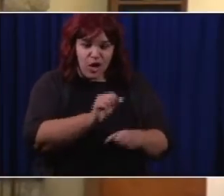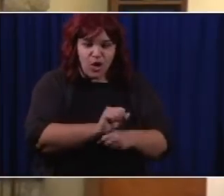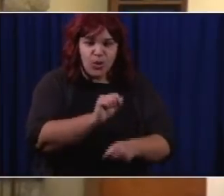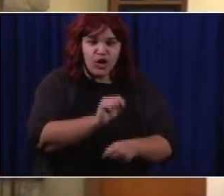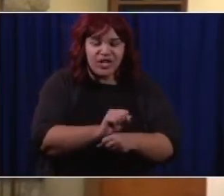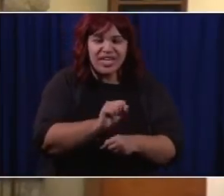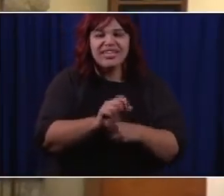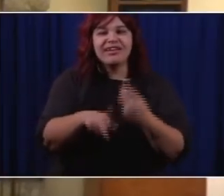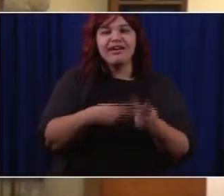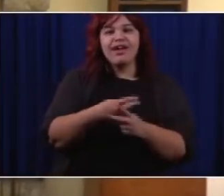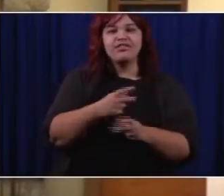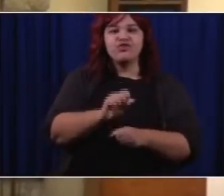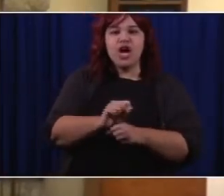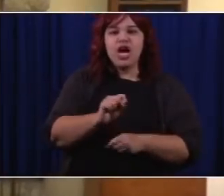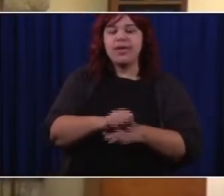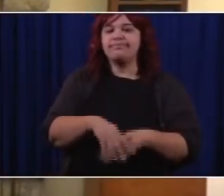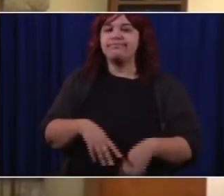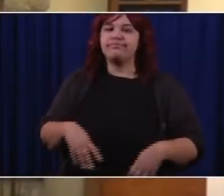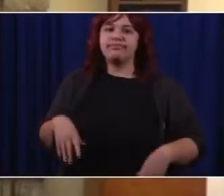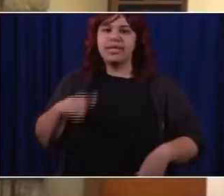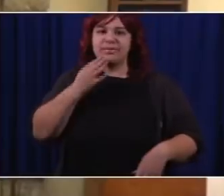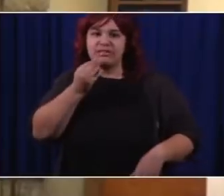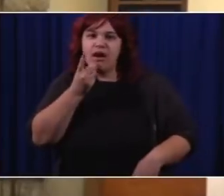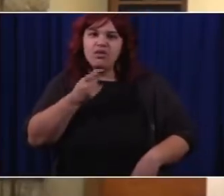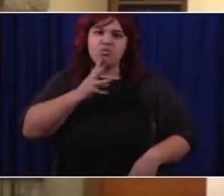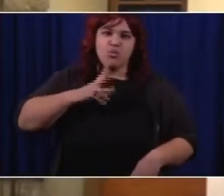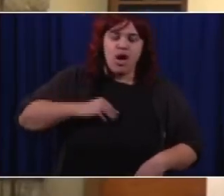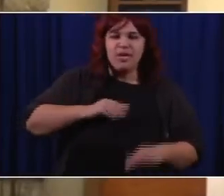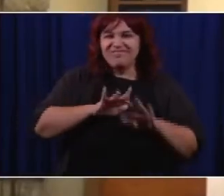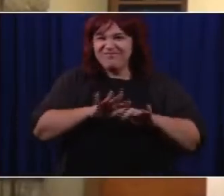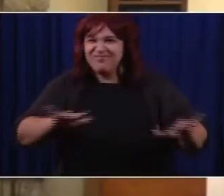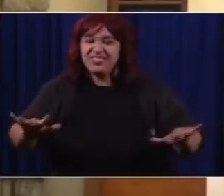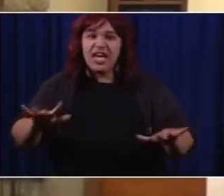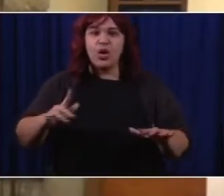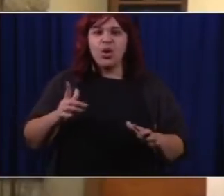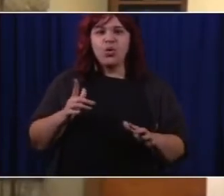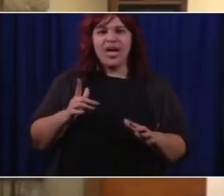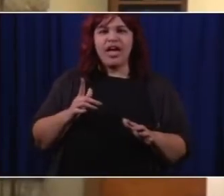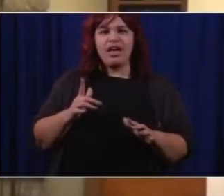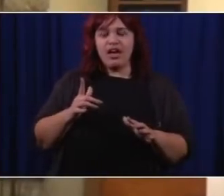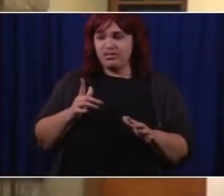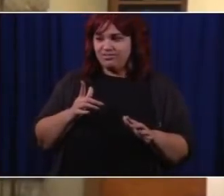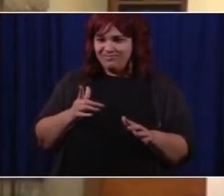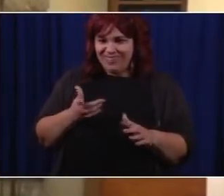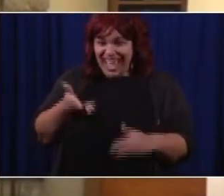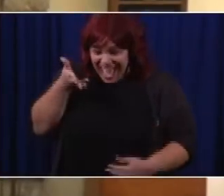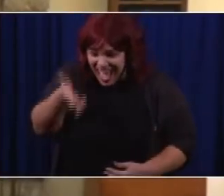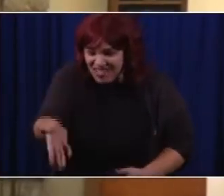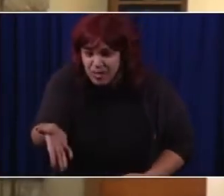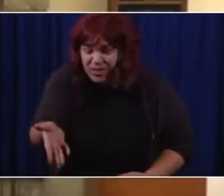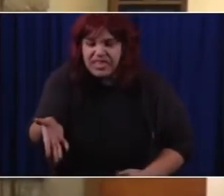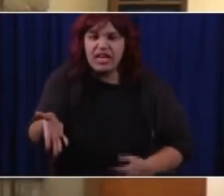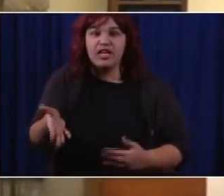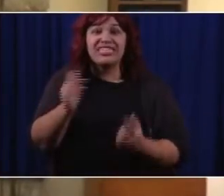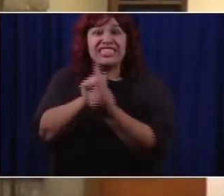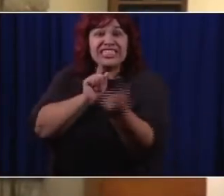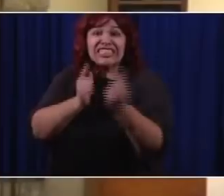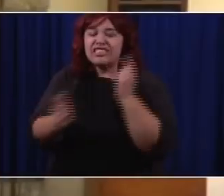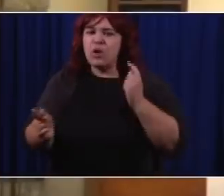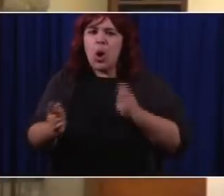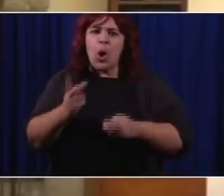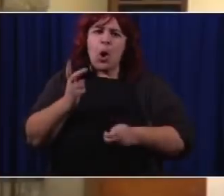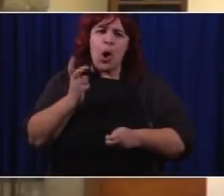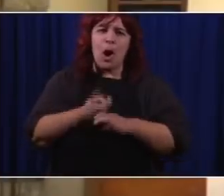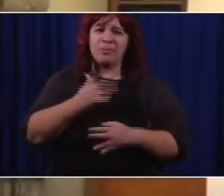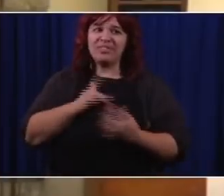living in settings where it's more difficult to socially distance? Yes. And